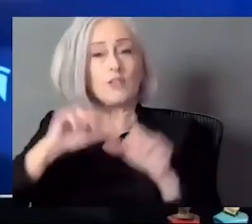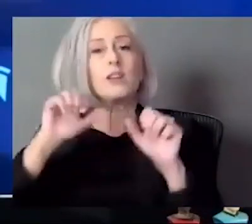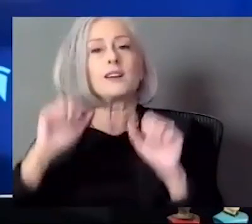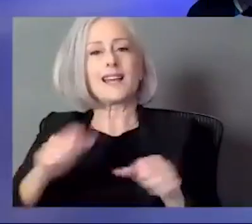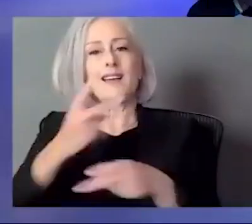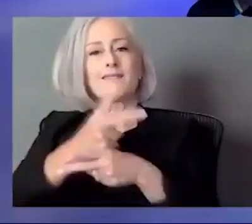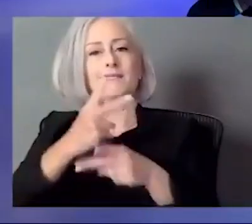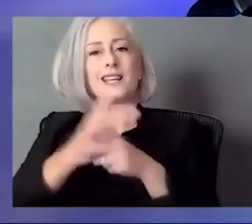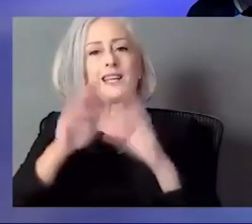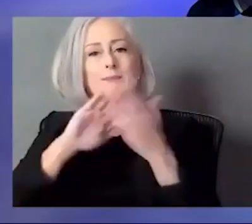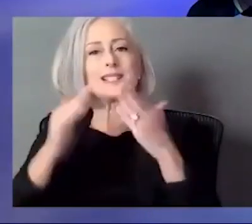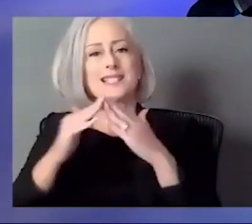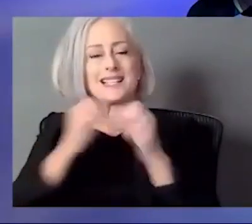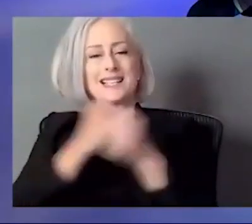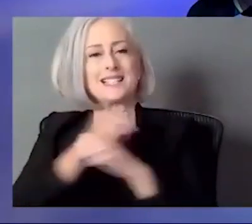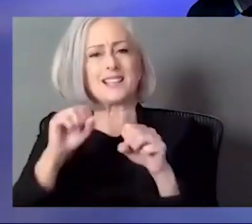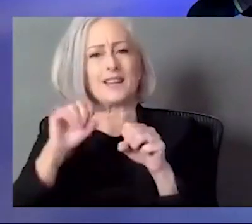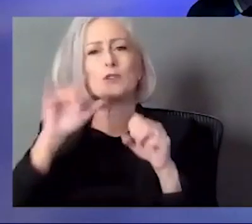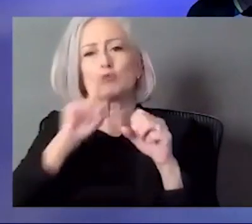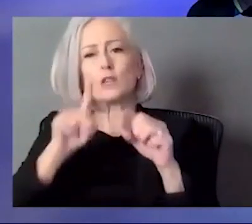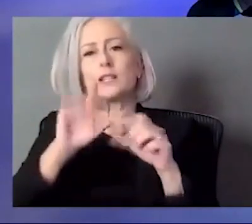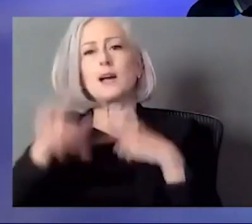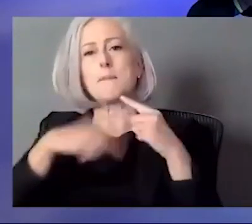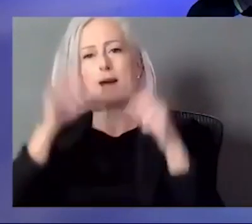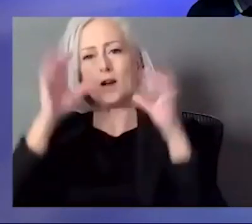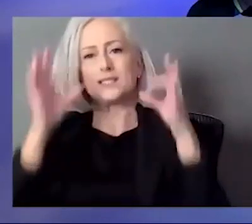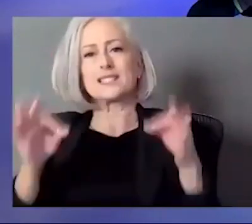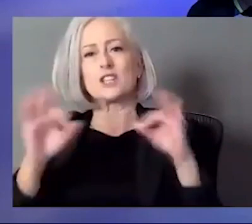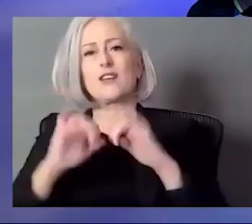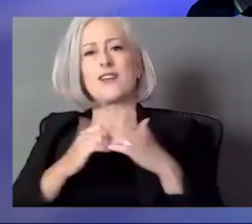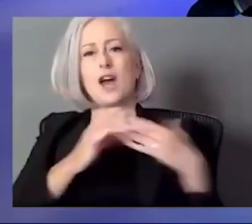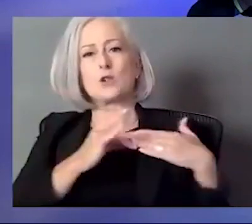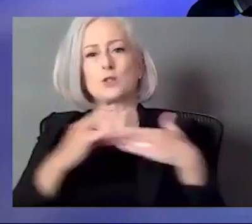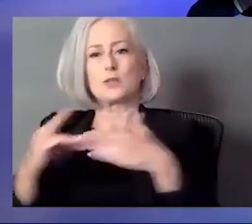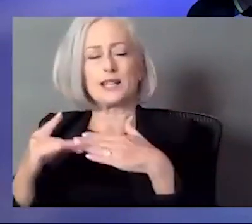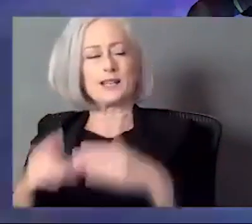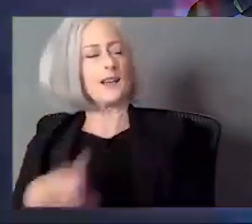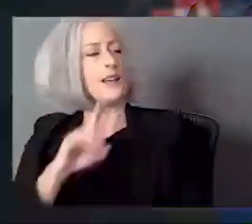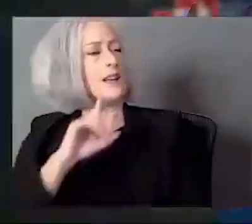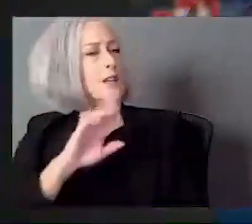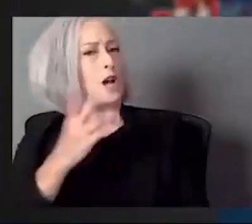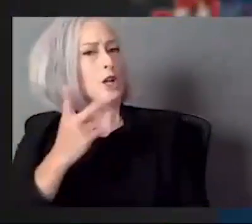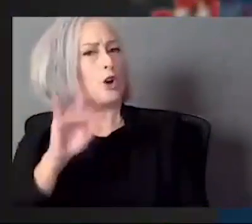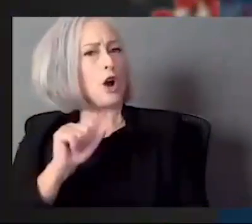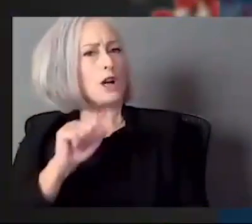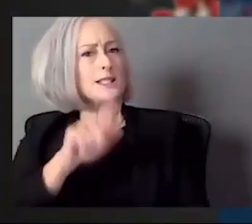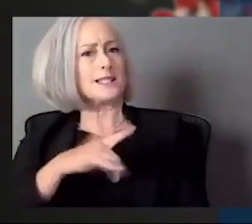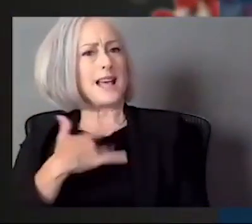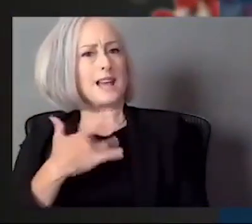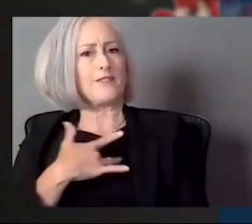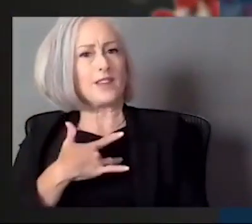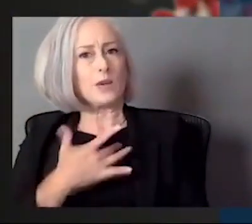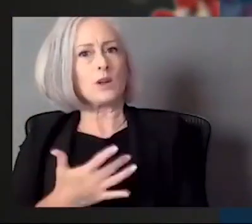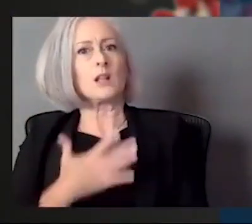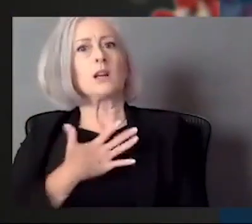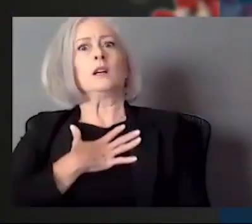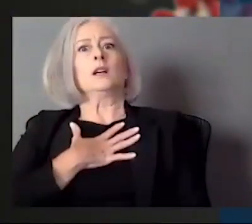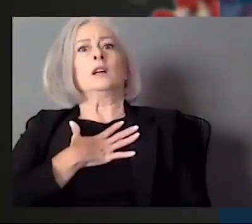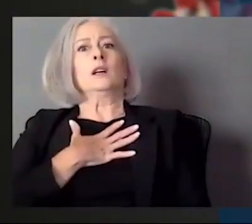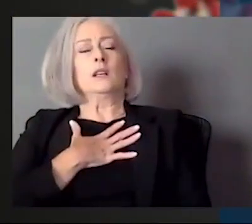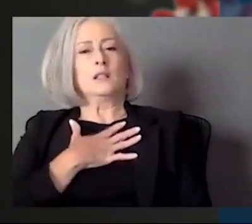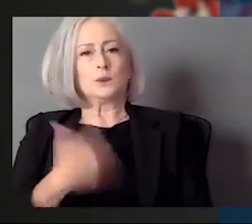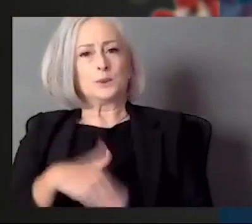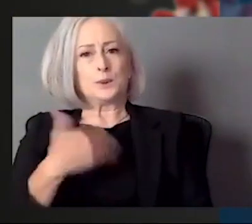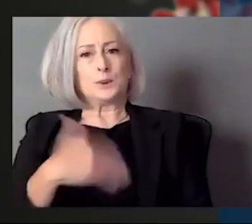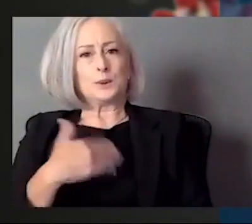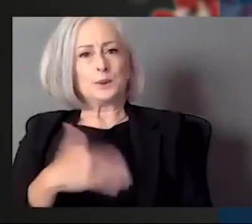lead. You both touched on it a little bit, but Dr. Hawkinson, when was that sinking feeling for you, that moment where you thought, what's